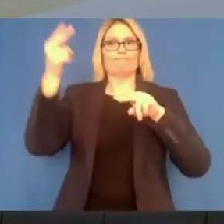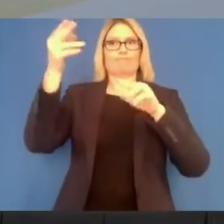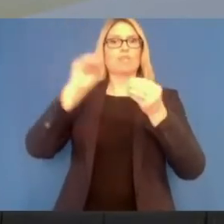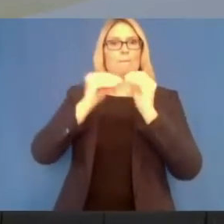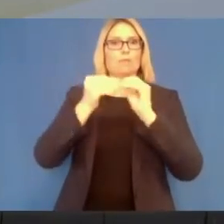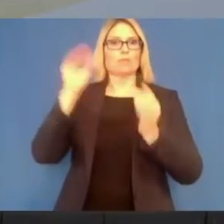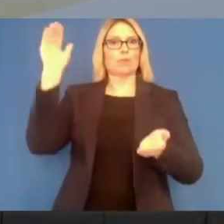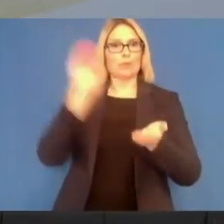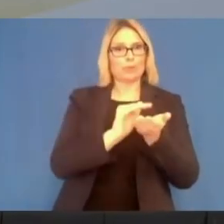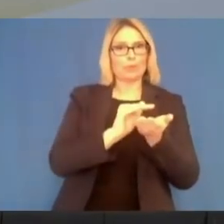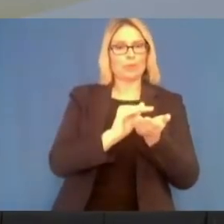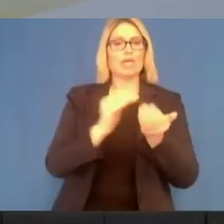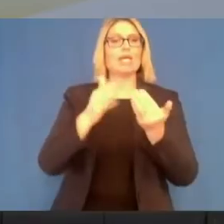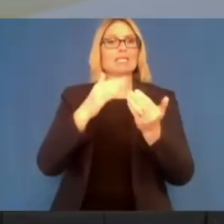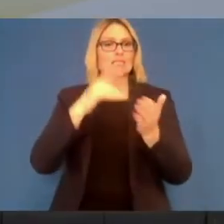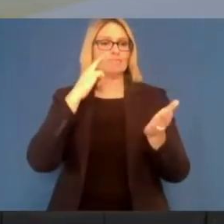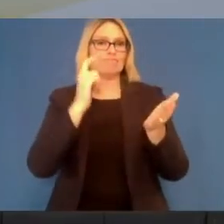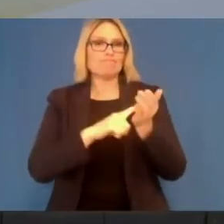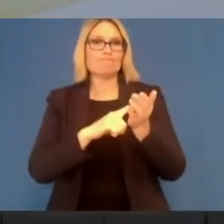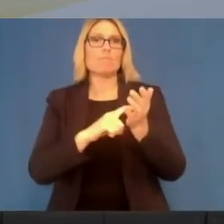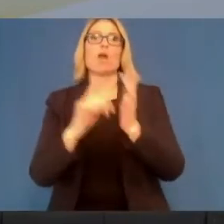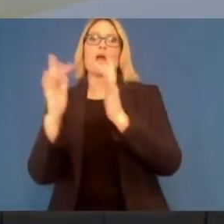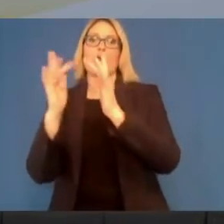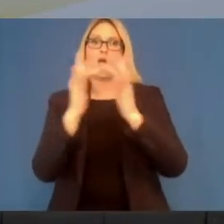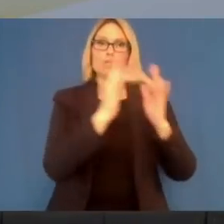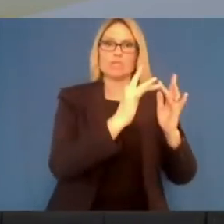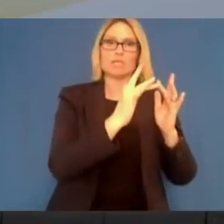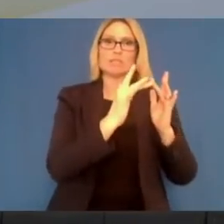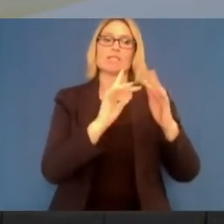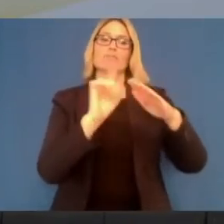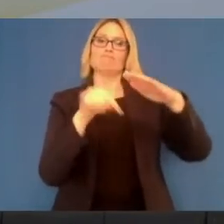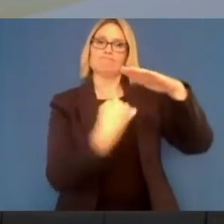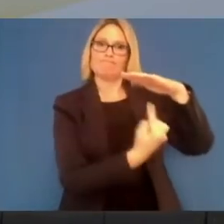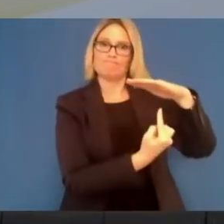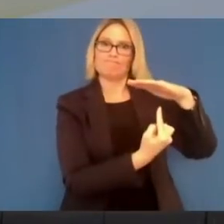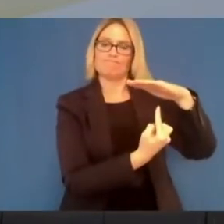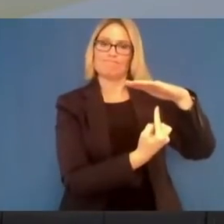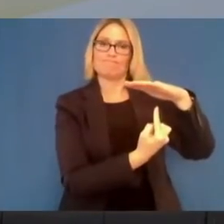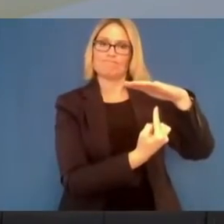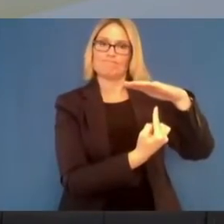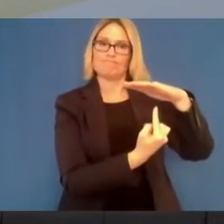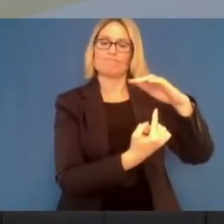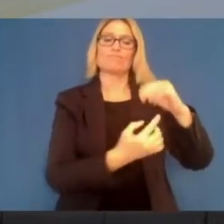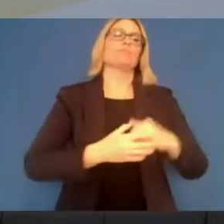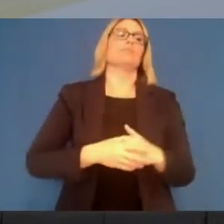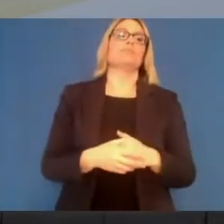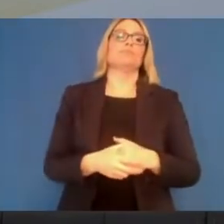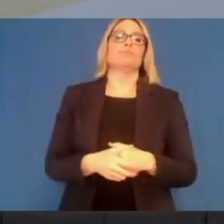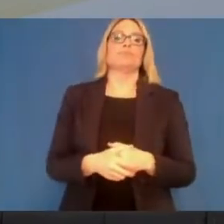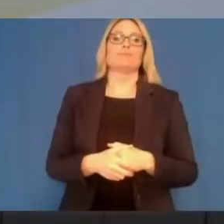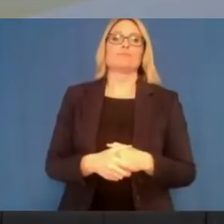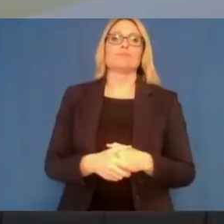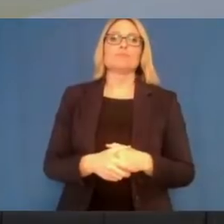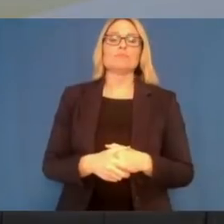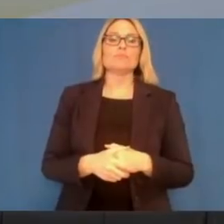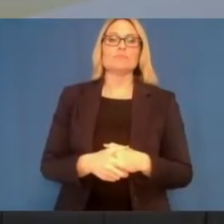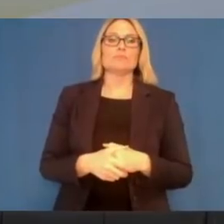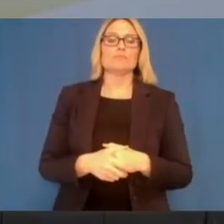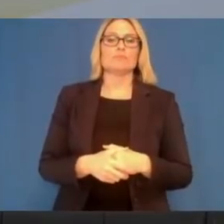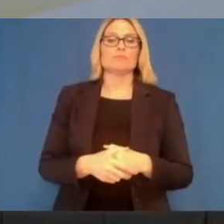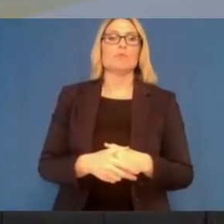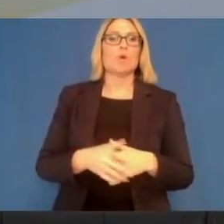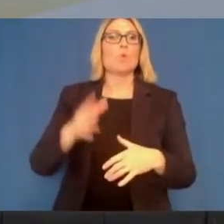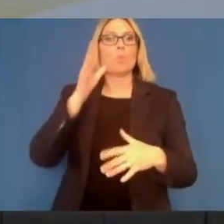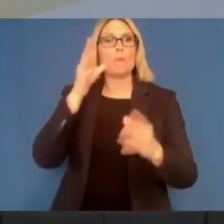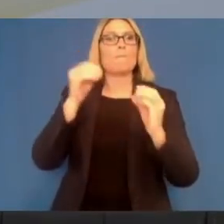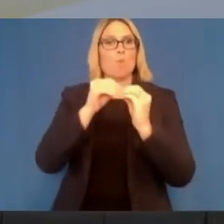identification of cases, contact tracing and quarantine of cases and their close contacts. We will be completing comprehensive